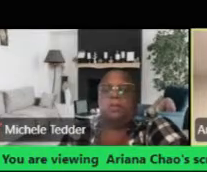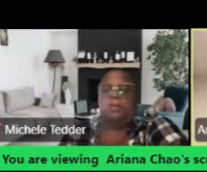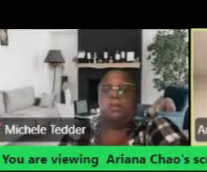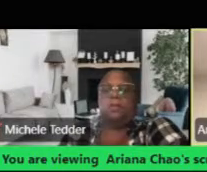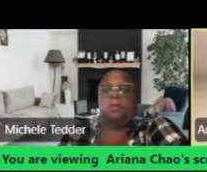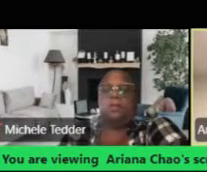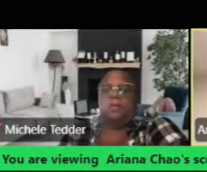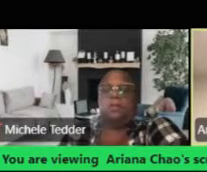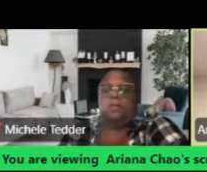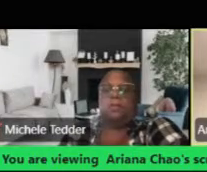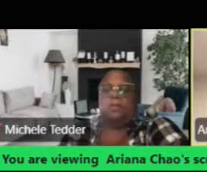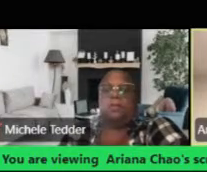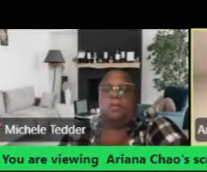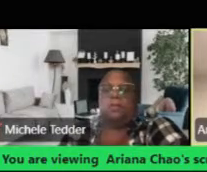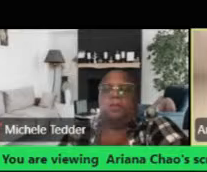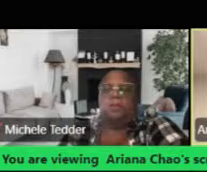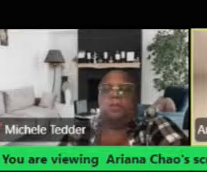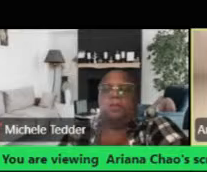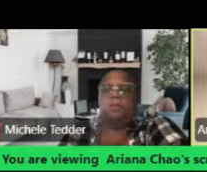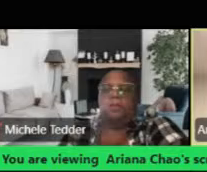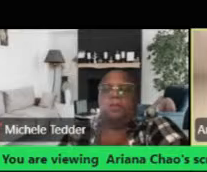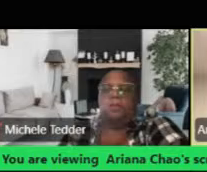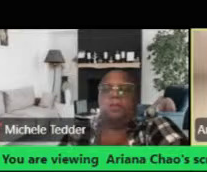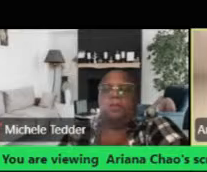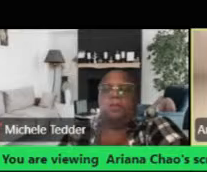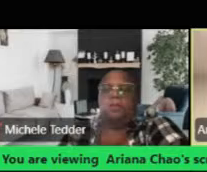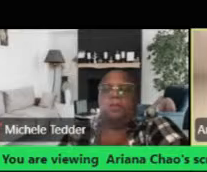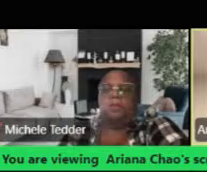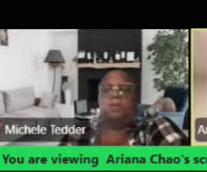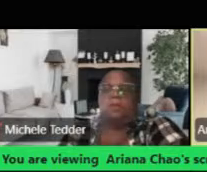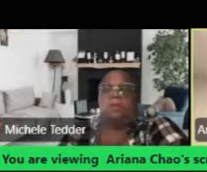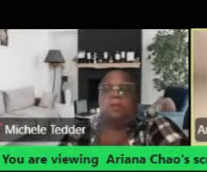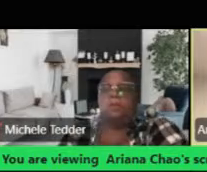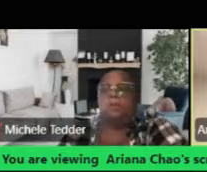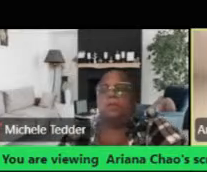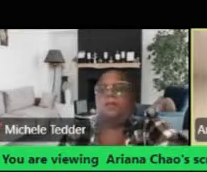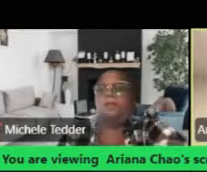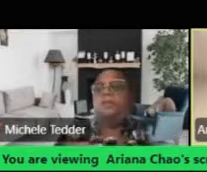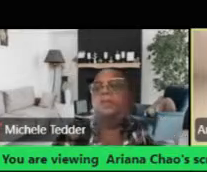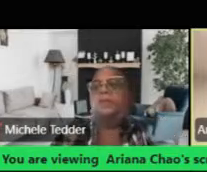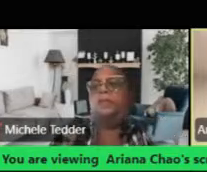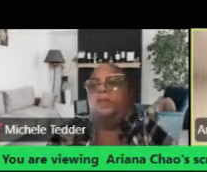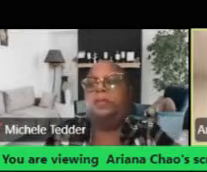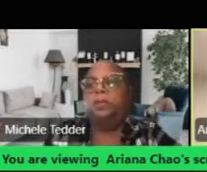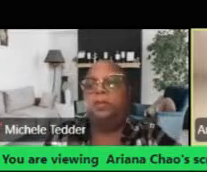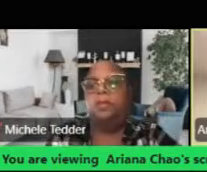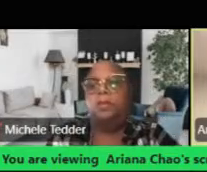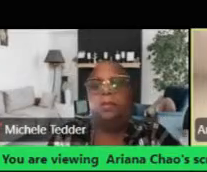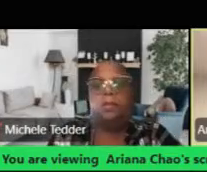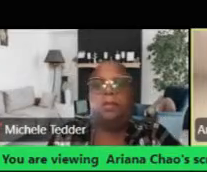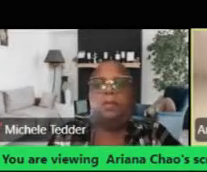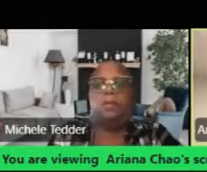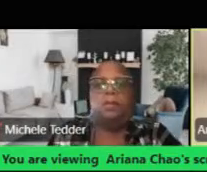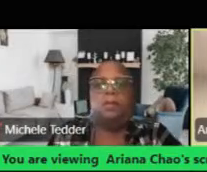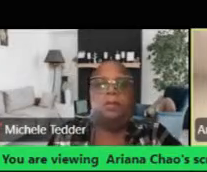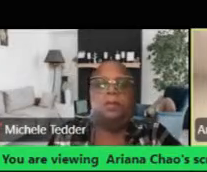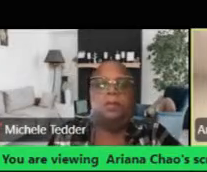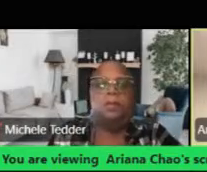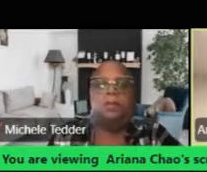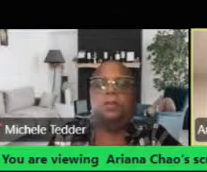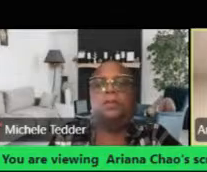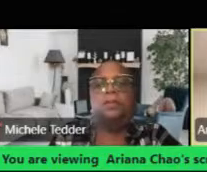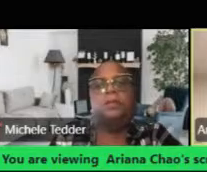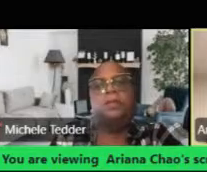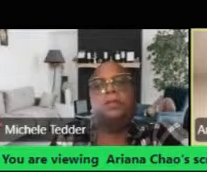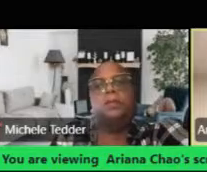develop some newer medications that help to address the physiology of obesity as well, recognizing that it's not just about